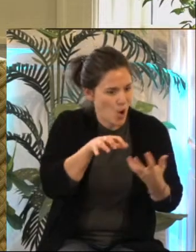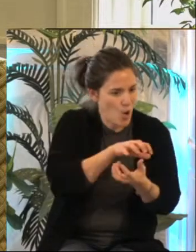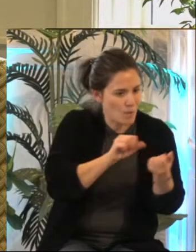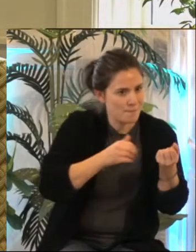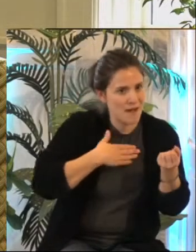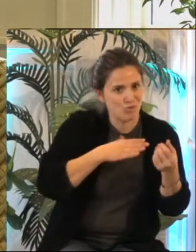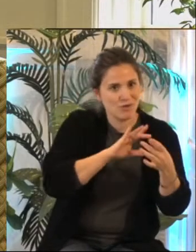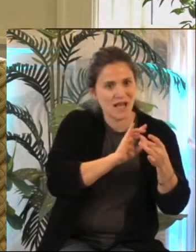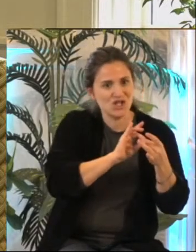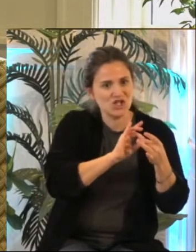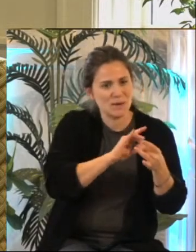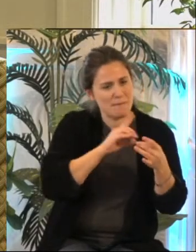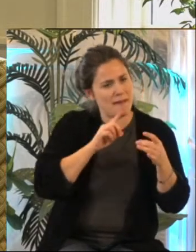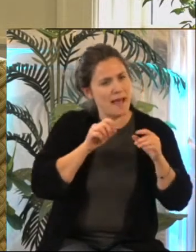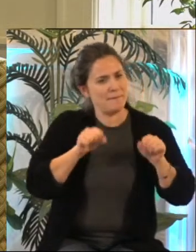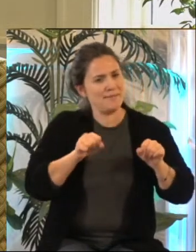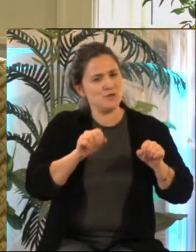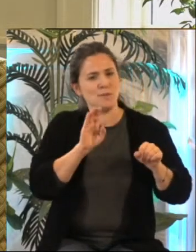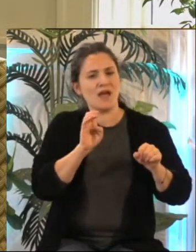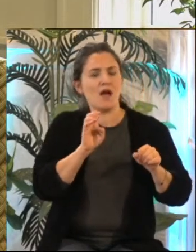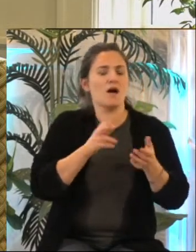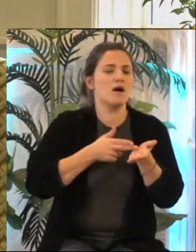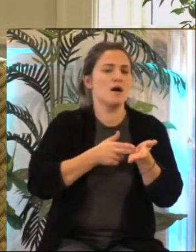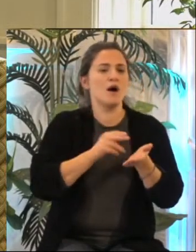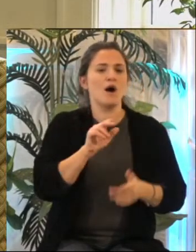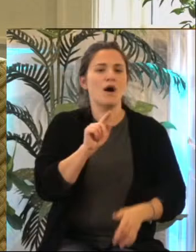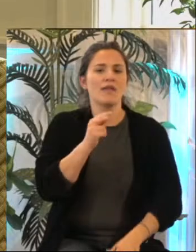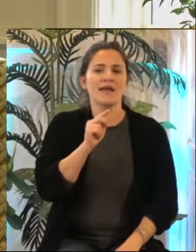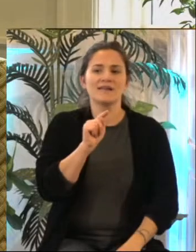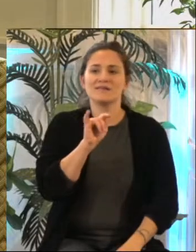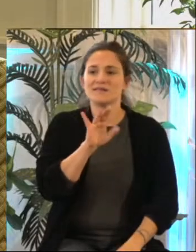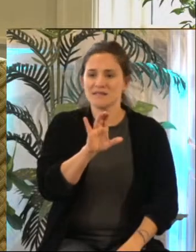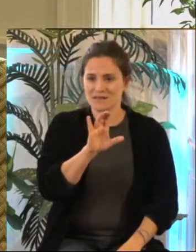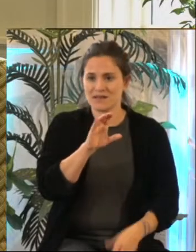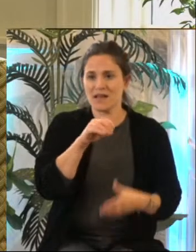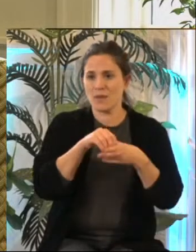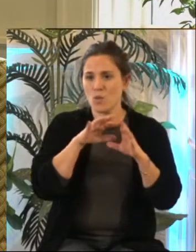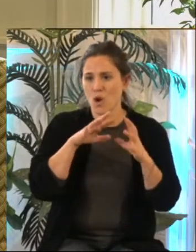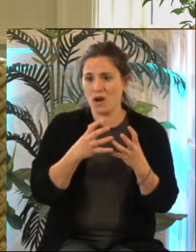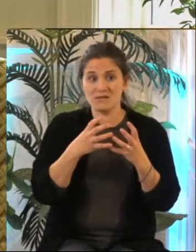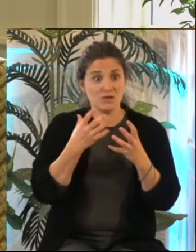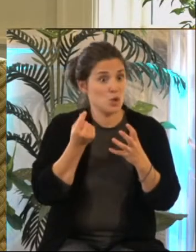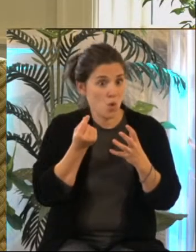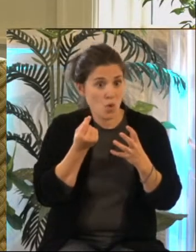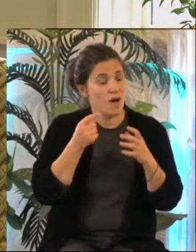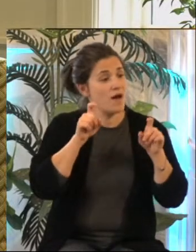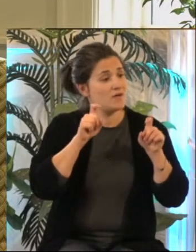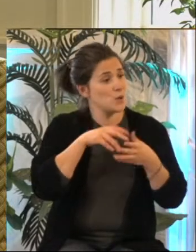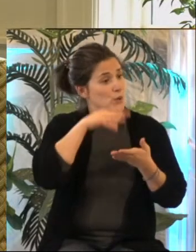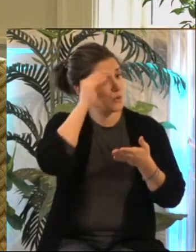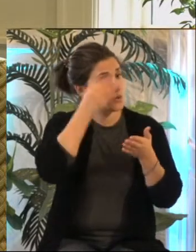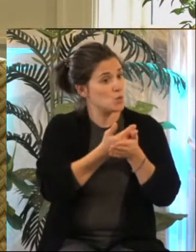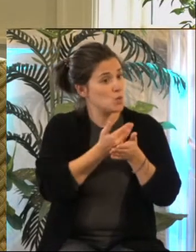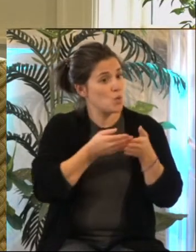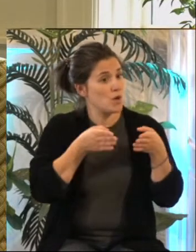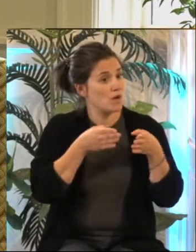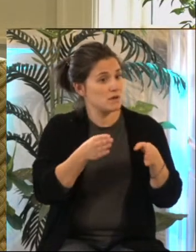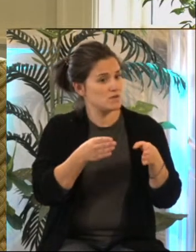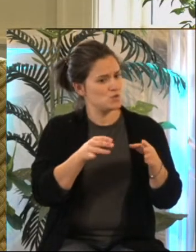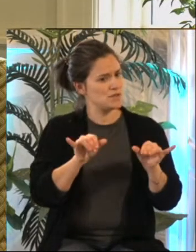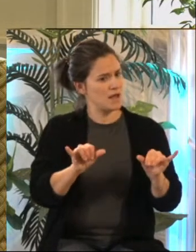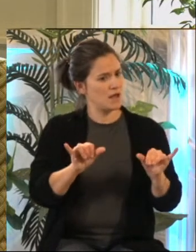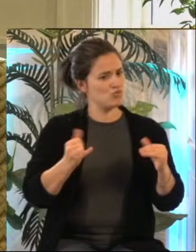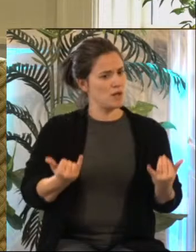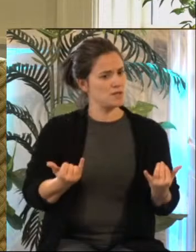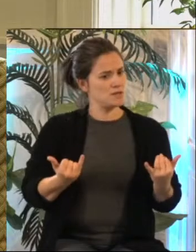ability to be real and authentic and healthy in the world. So I had to learn new ways to stay present even when things